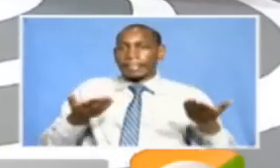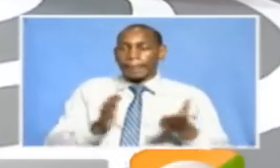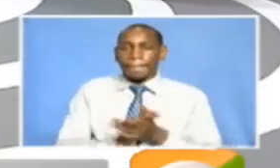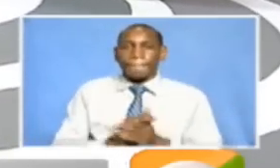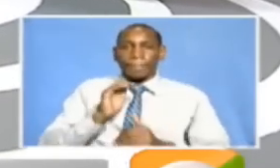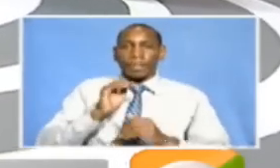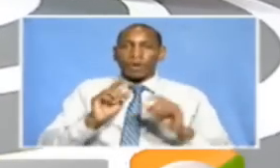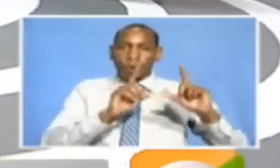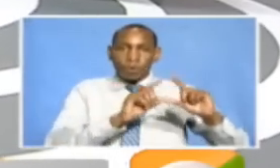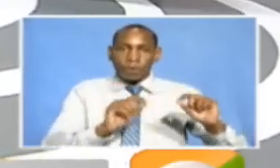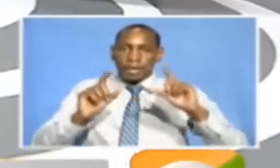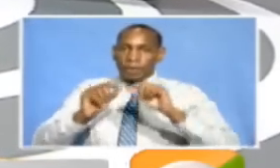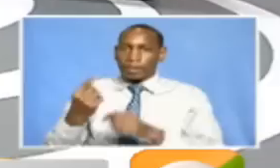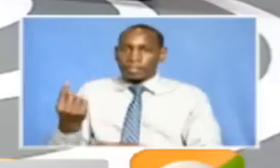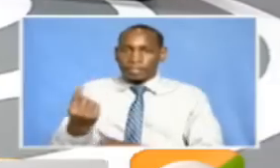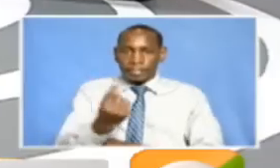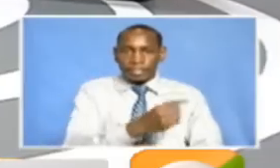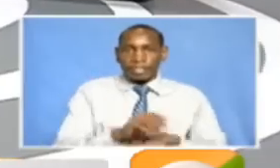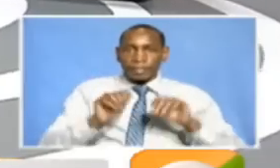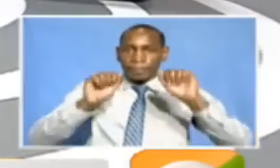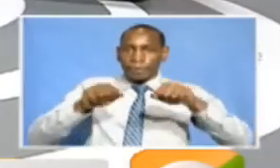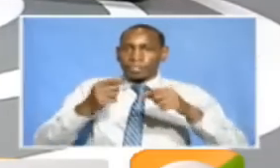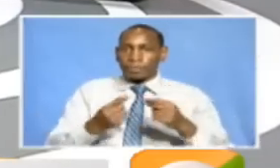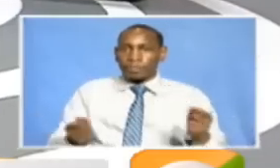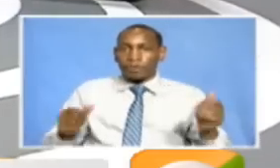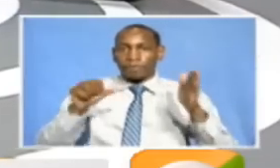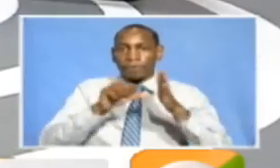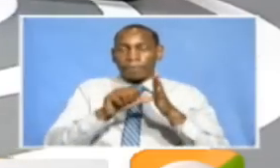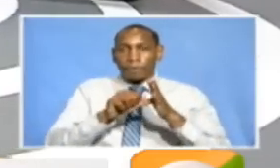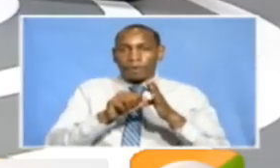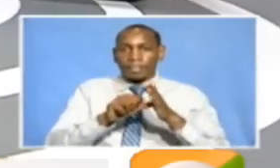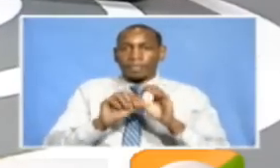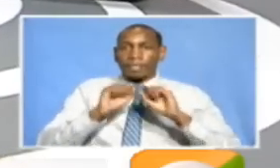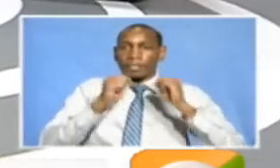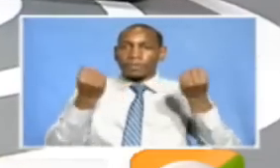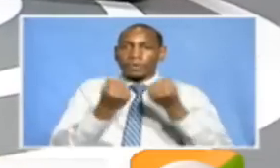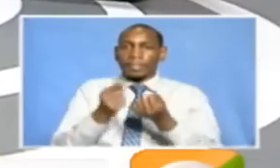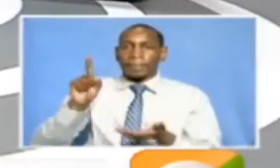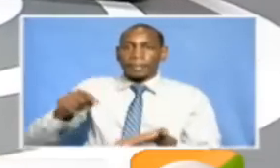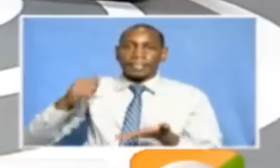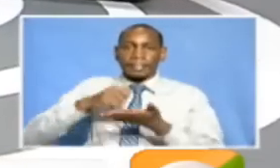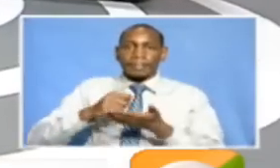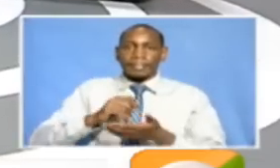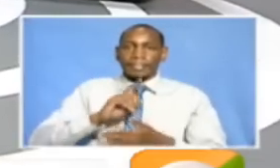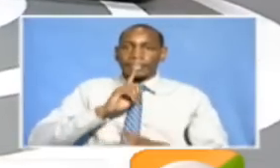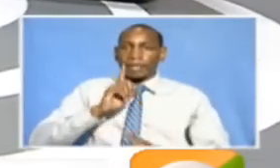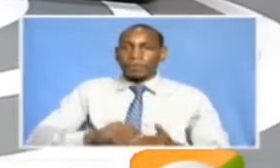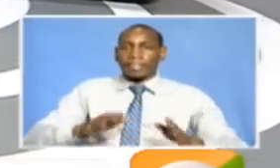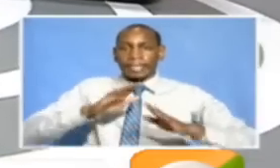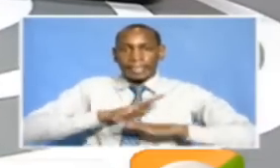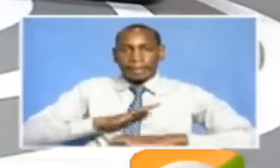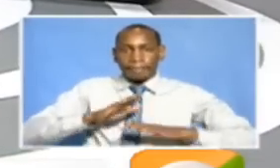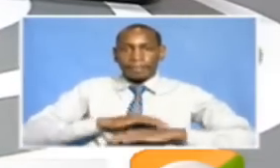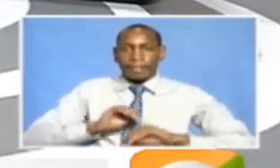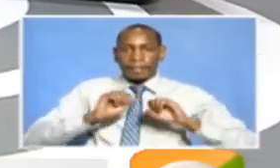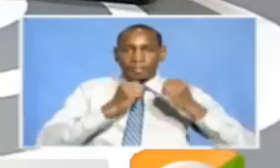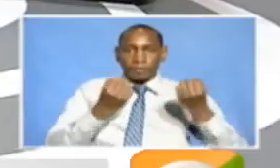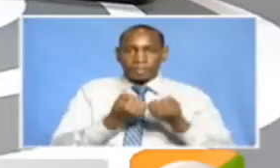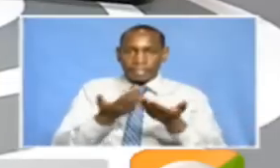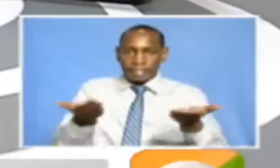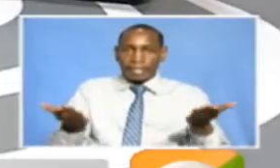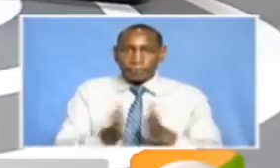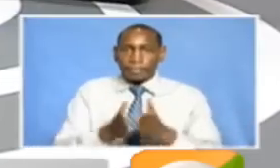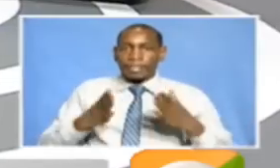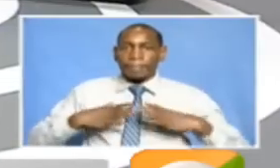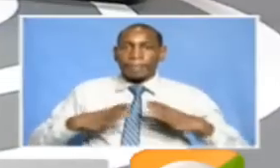of you have said, that in order to deal with this issue, it takes society to say enough is enough. Mm-hmm. And society exactly. being you all here yes. and those